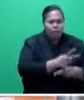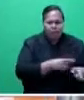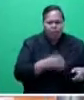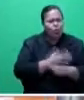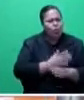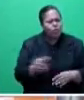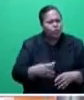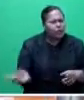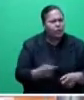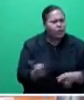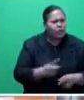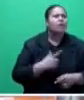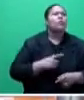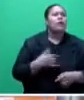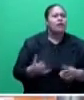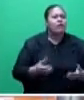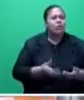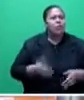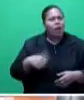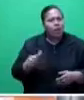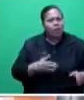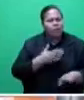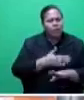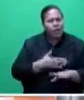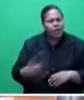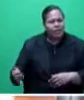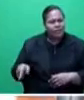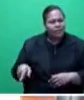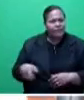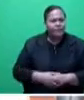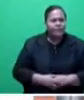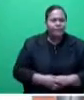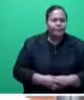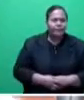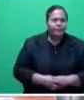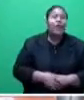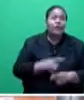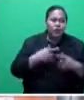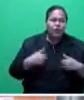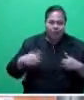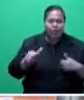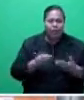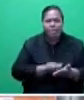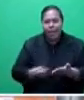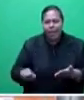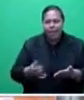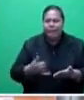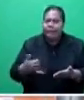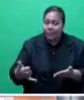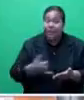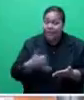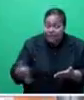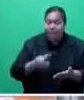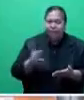statute, giving these workers additional leave, paid leave, opportunity to stay